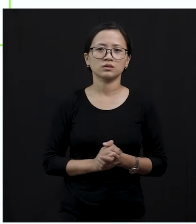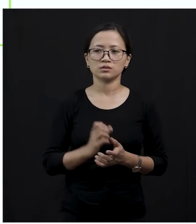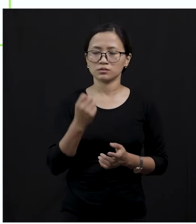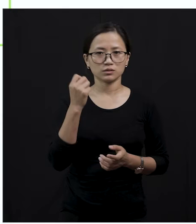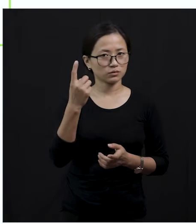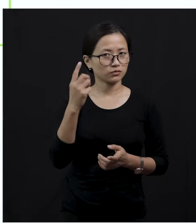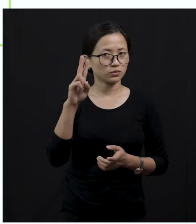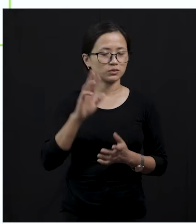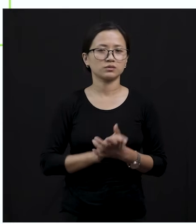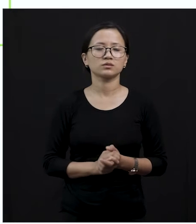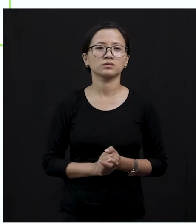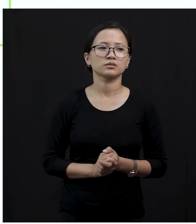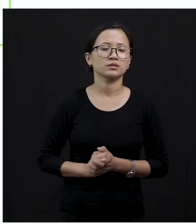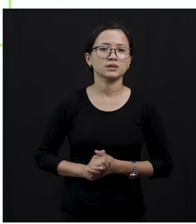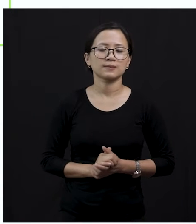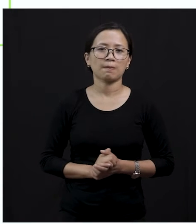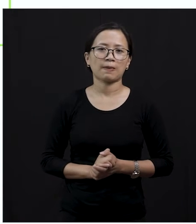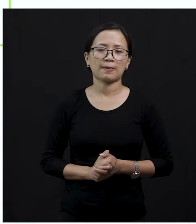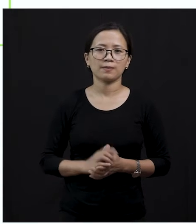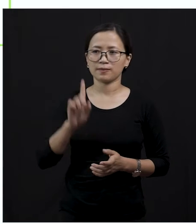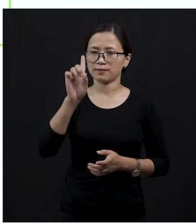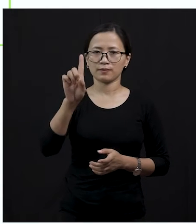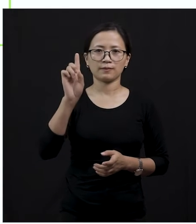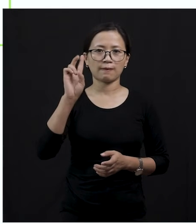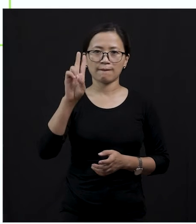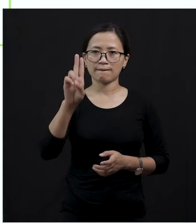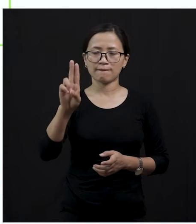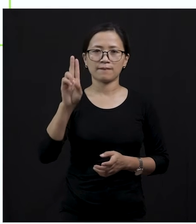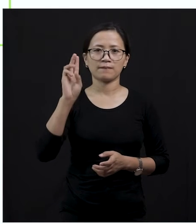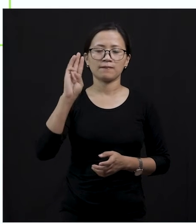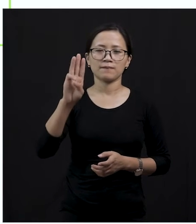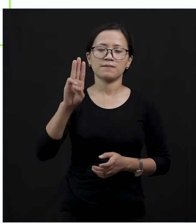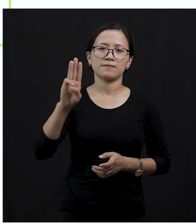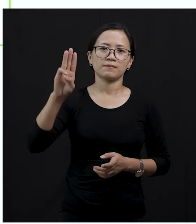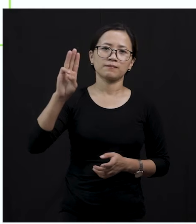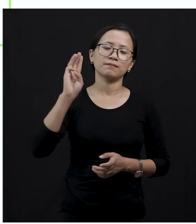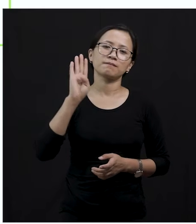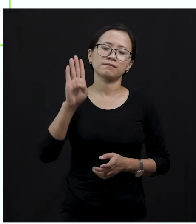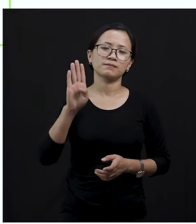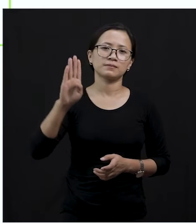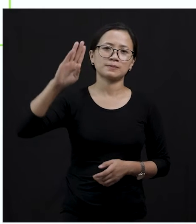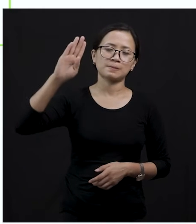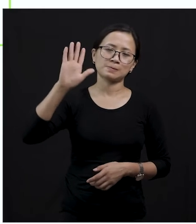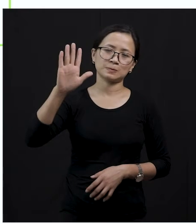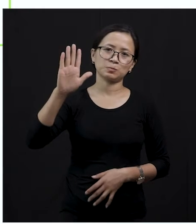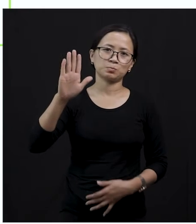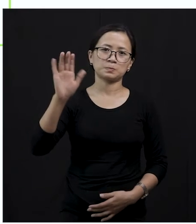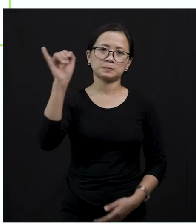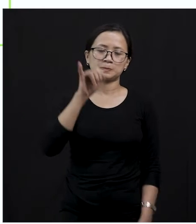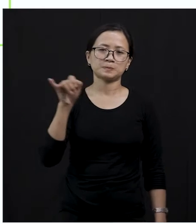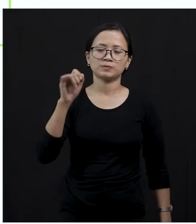1 to know which one is greater. 1, 2, 3, 4,